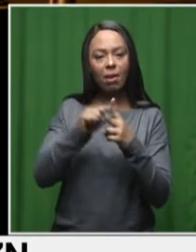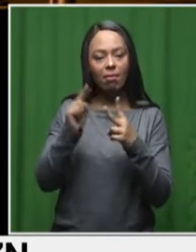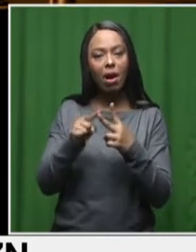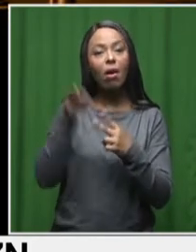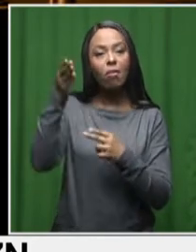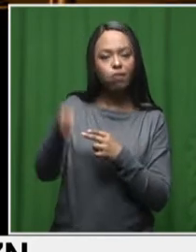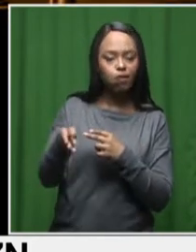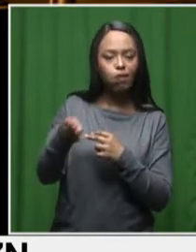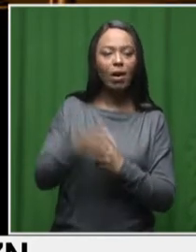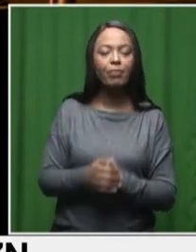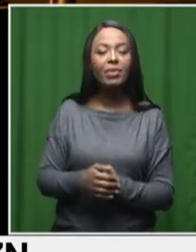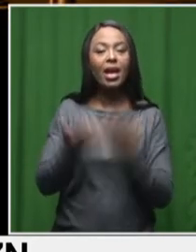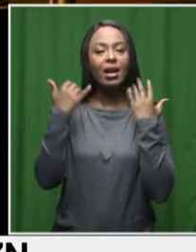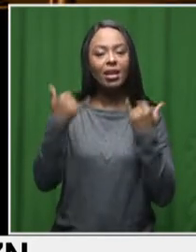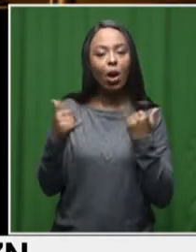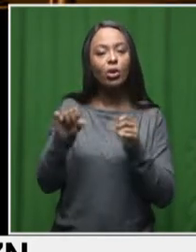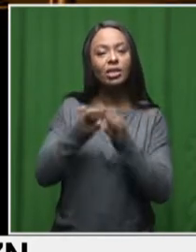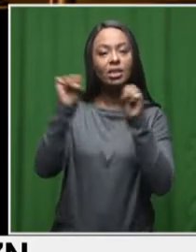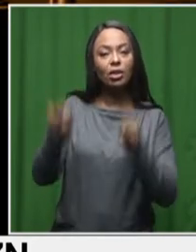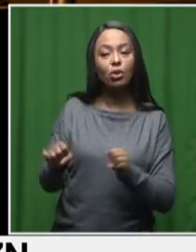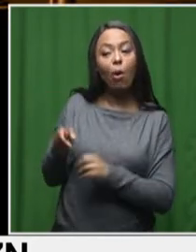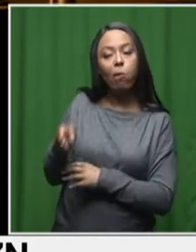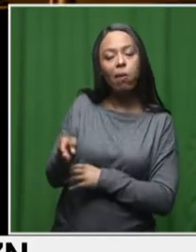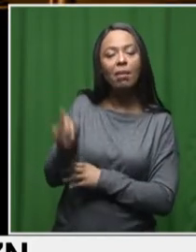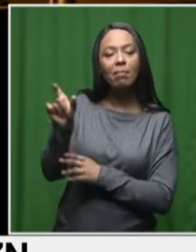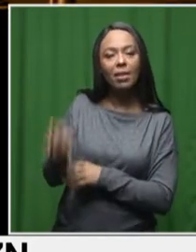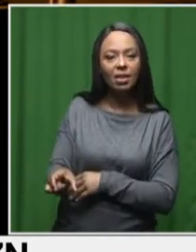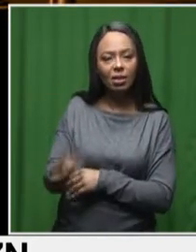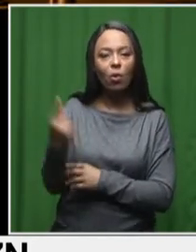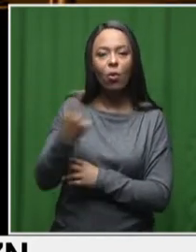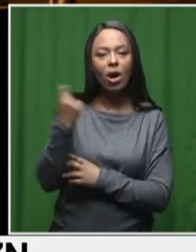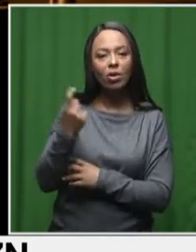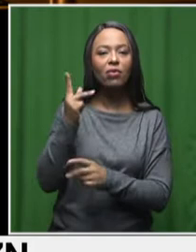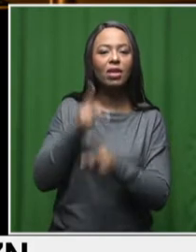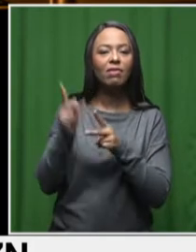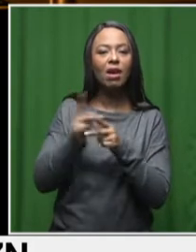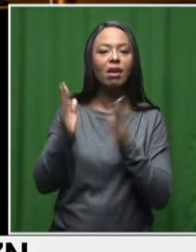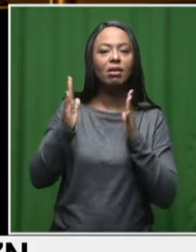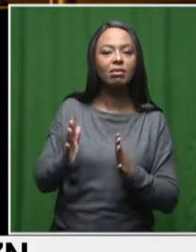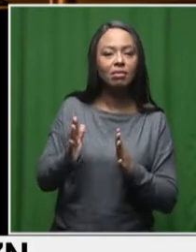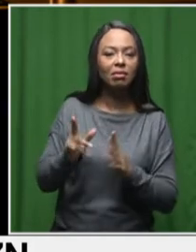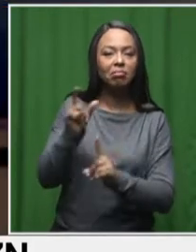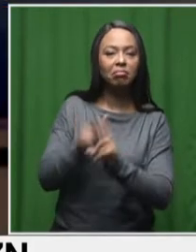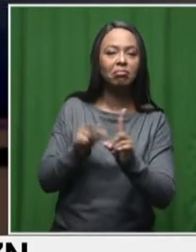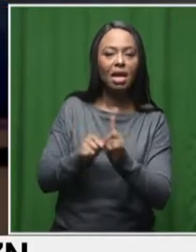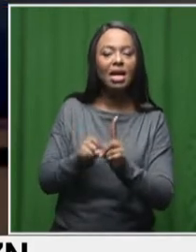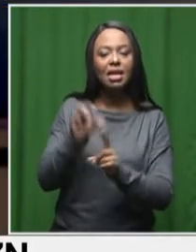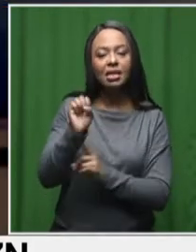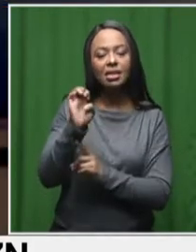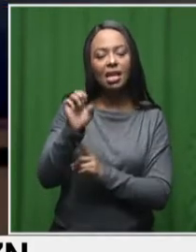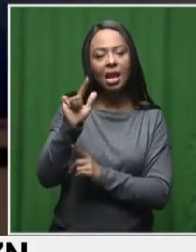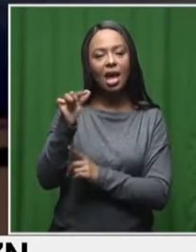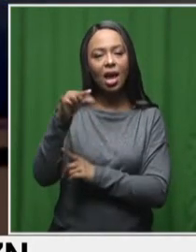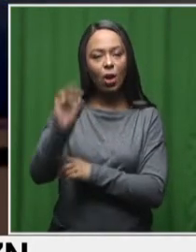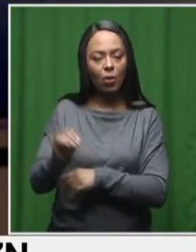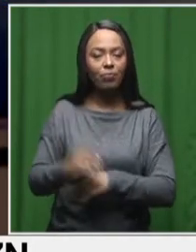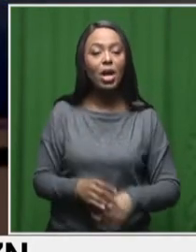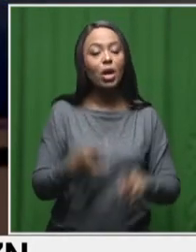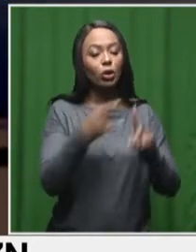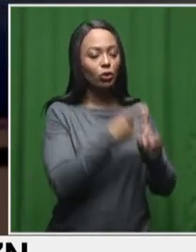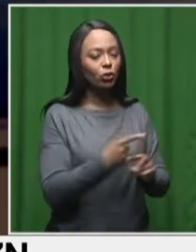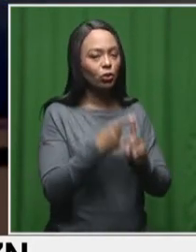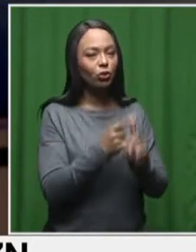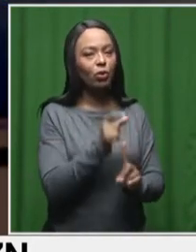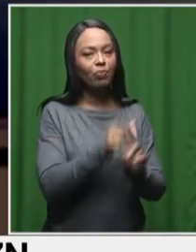Now, to tell us more, we're joined in studio by one of the festival's headliners, guitar maestro Selaelo Solota. And then on Zoom is, of